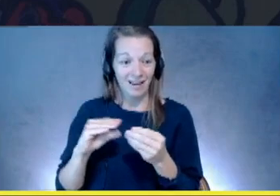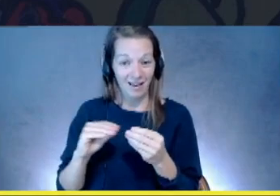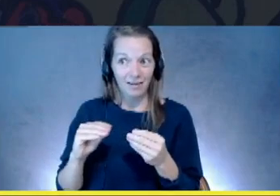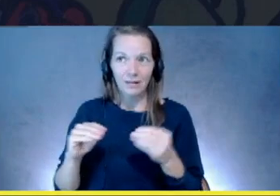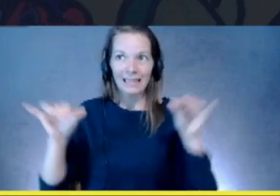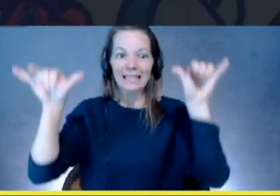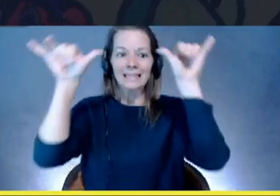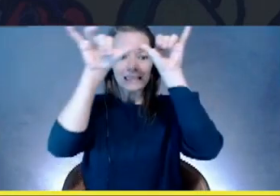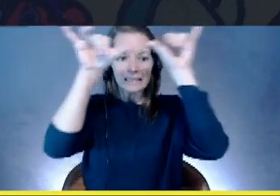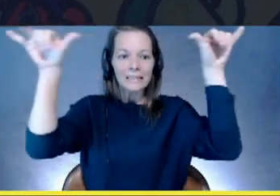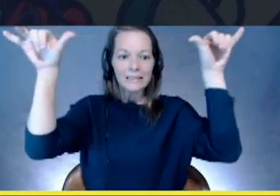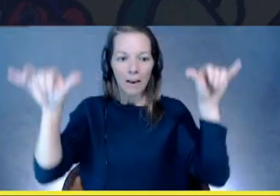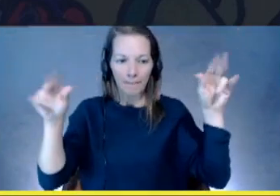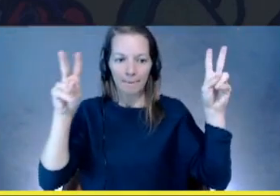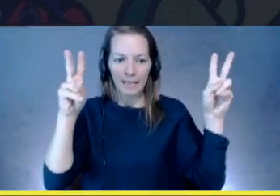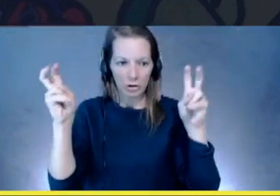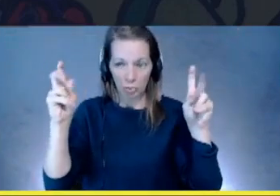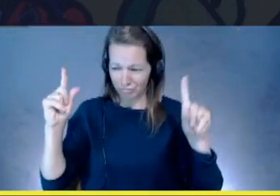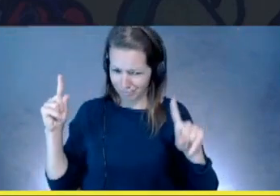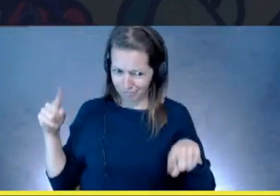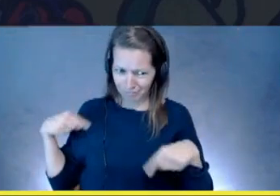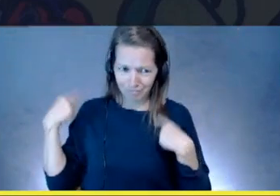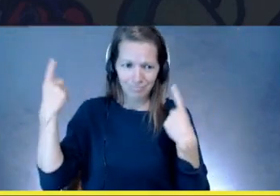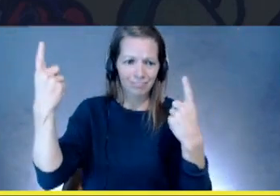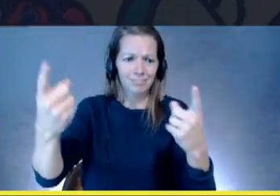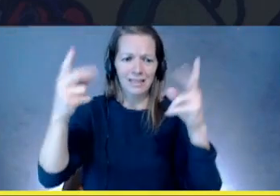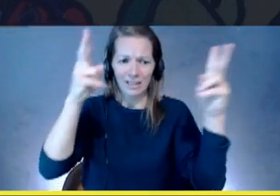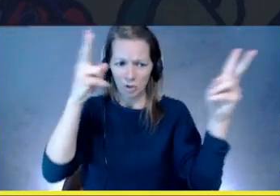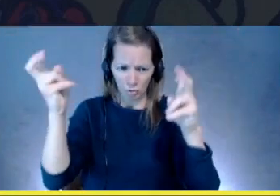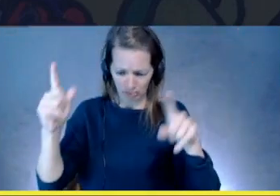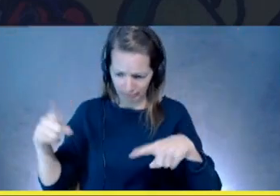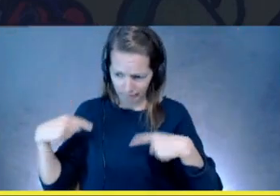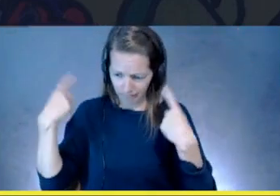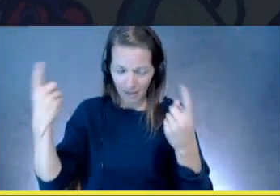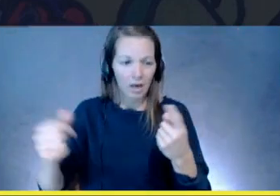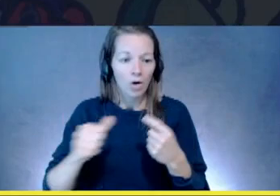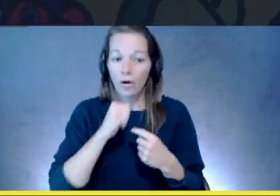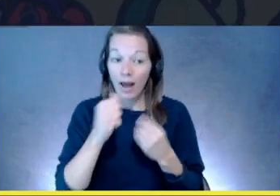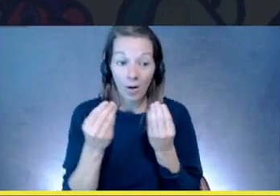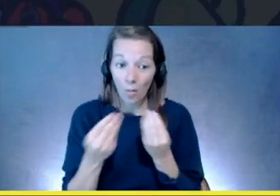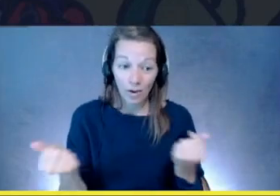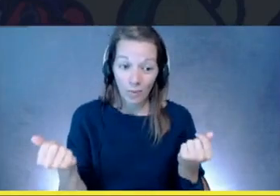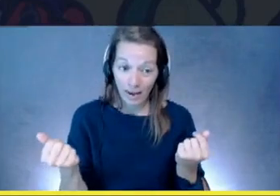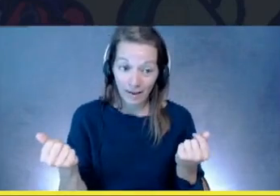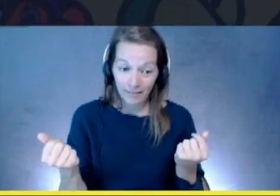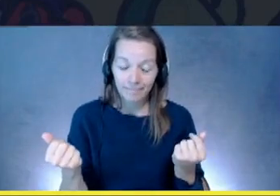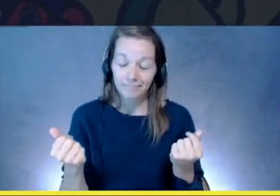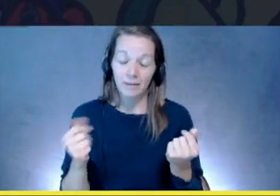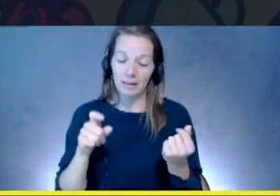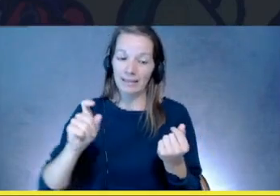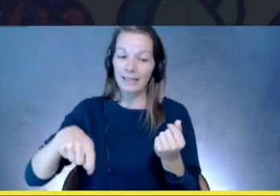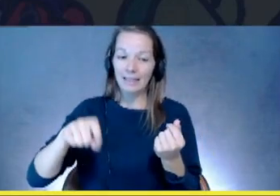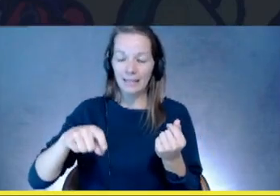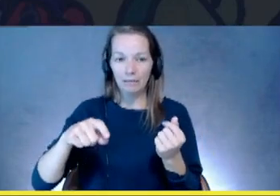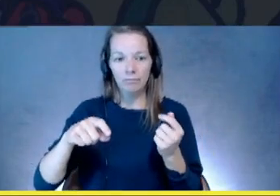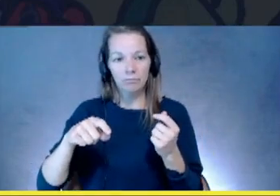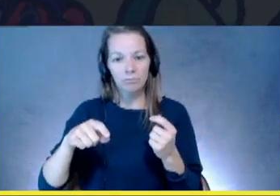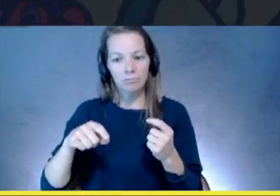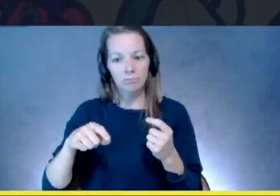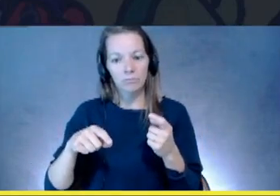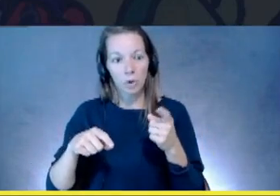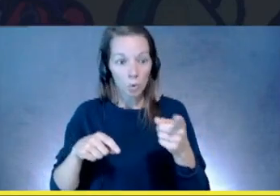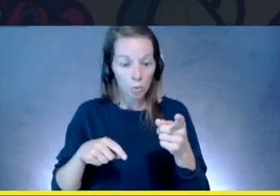issues, long-standing systemic issues that are not going away anytime soon. So we do need you, Ellen, and